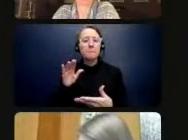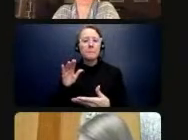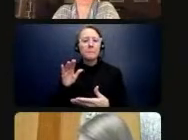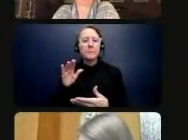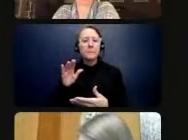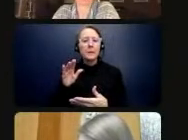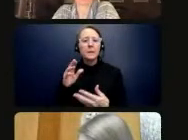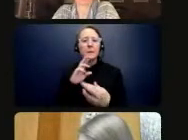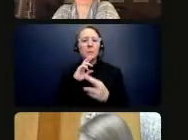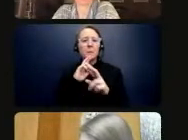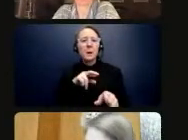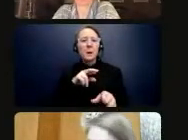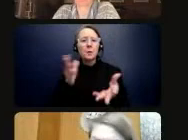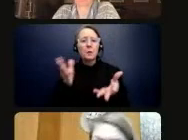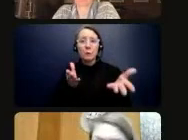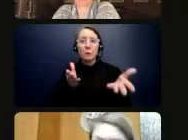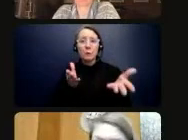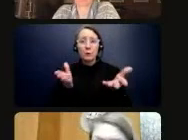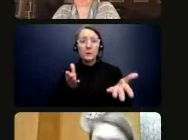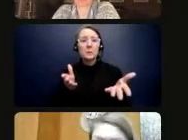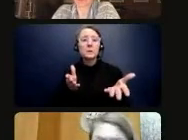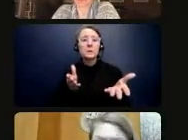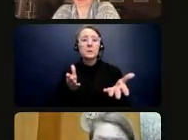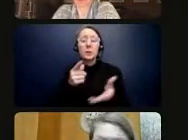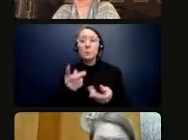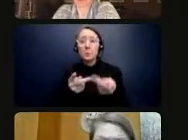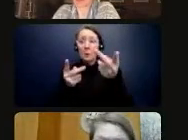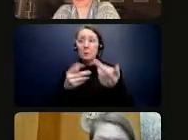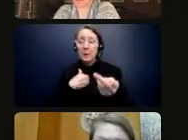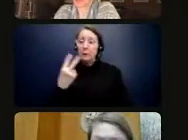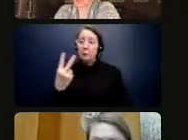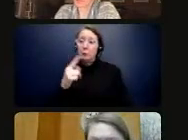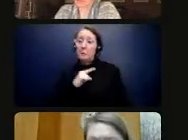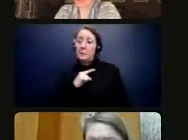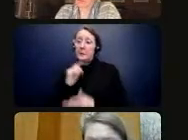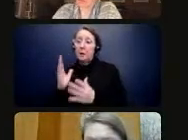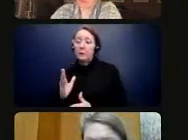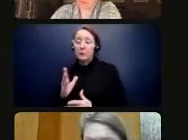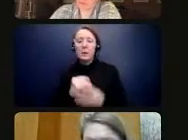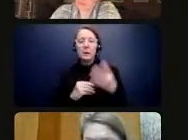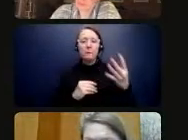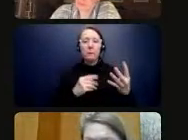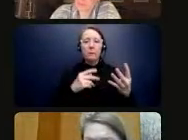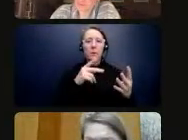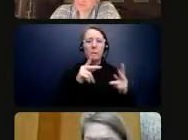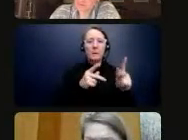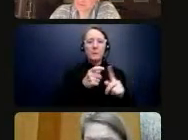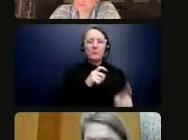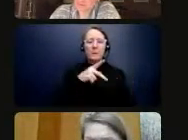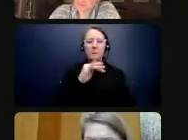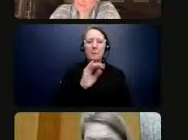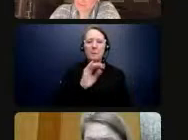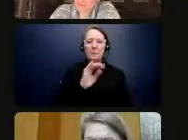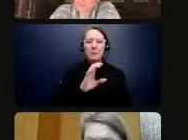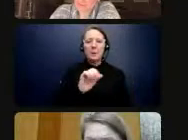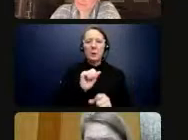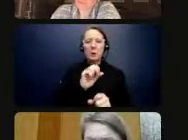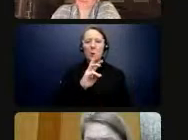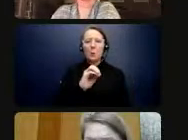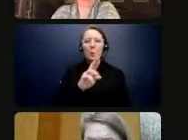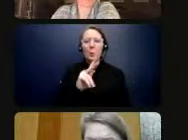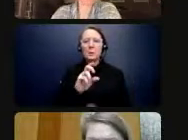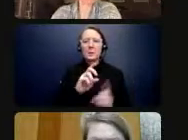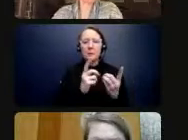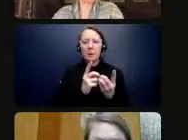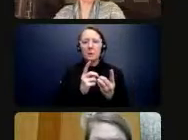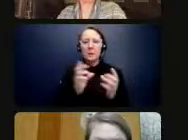responsive service, which you proposed to have 2 police and 4 public works staff members on this. I